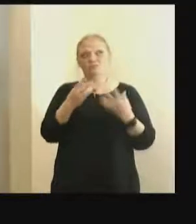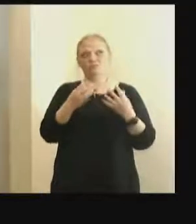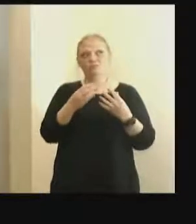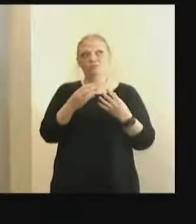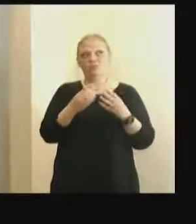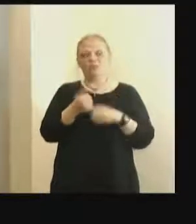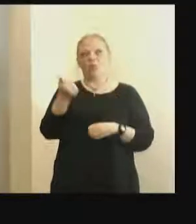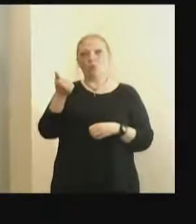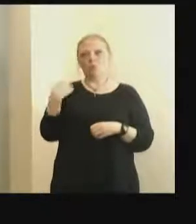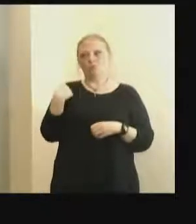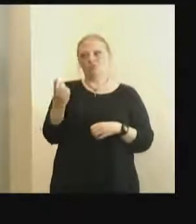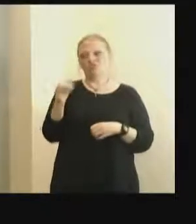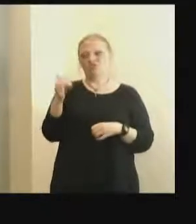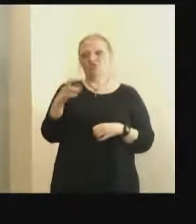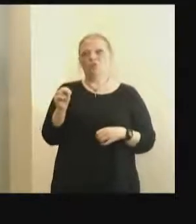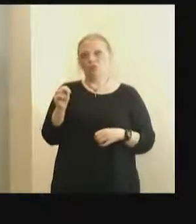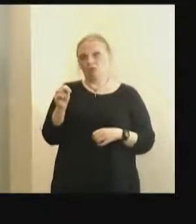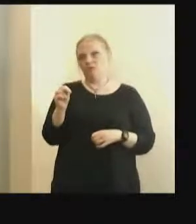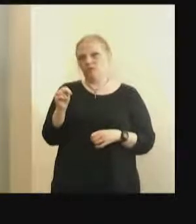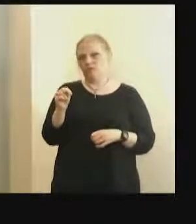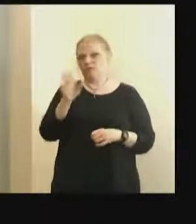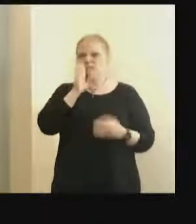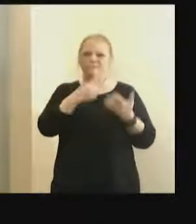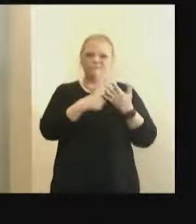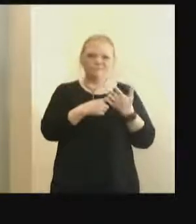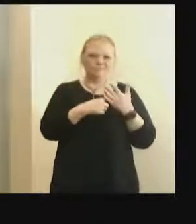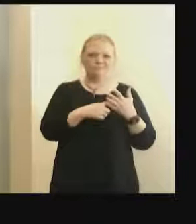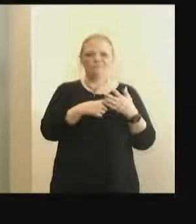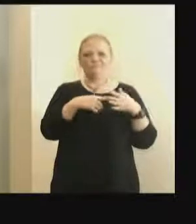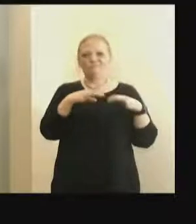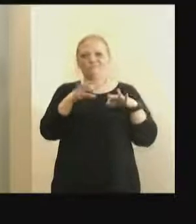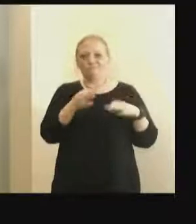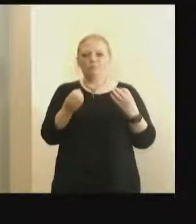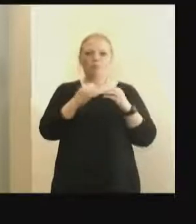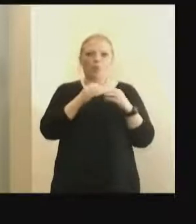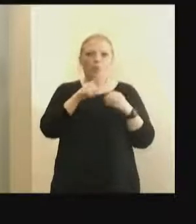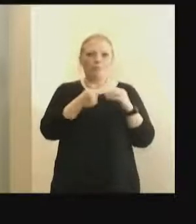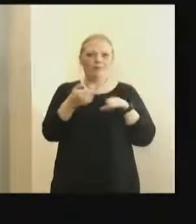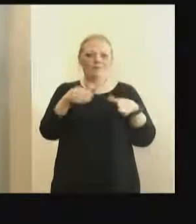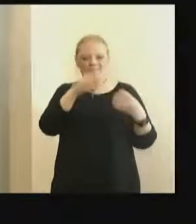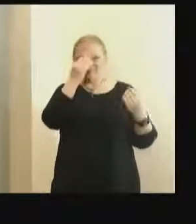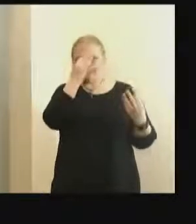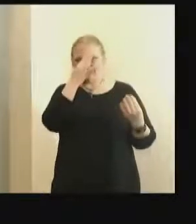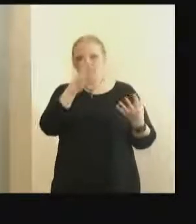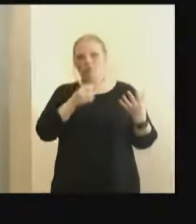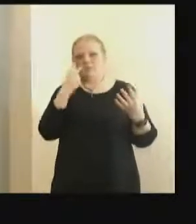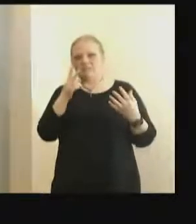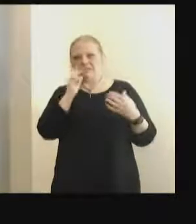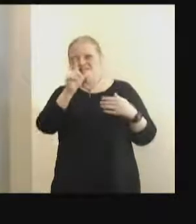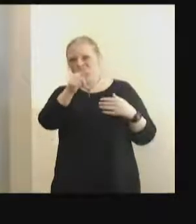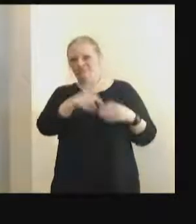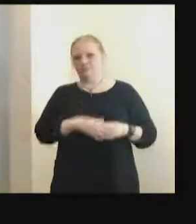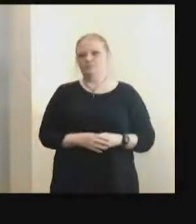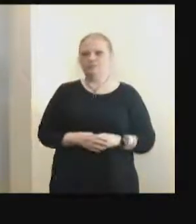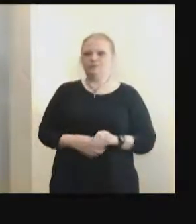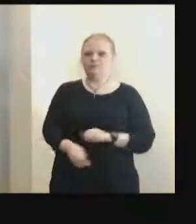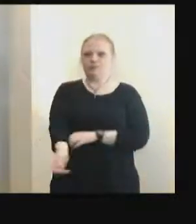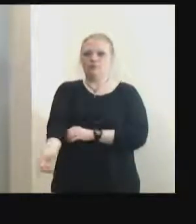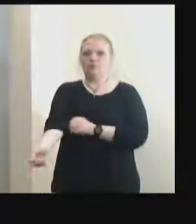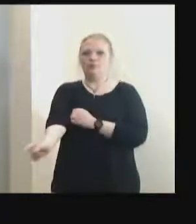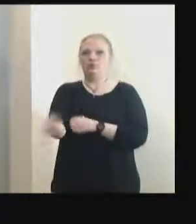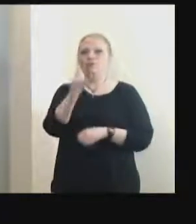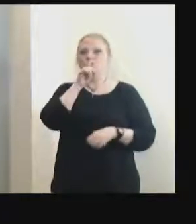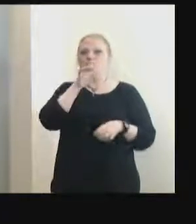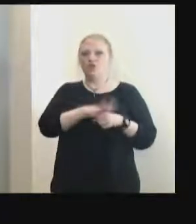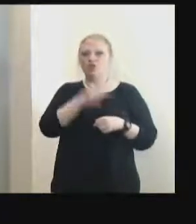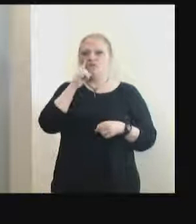we've had pretty much since January. We'll talk a little bit more about the mortality data and what we're seeing in a moment. Confirmed cases